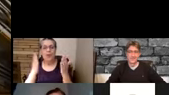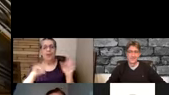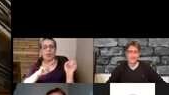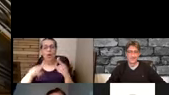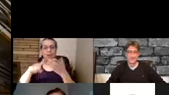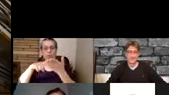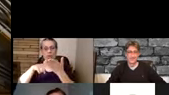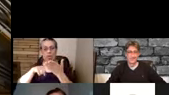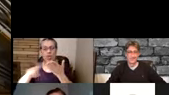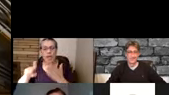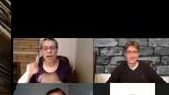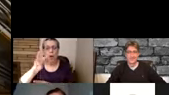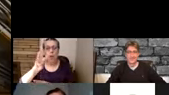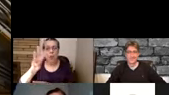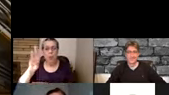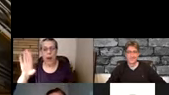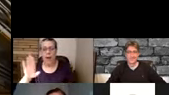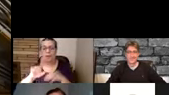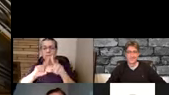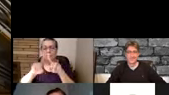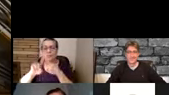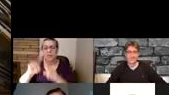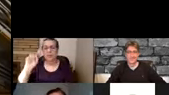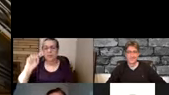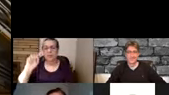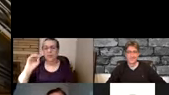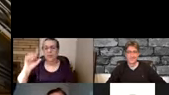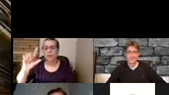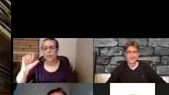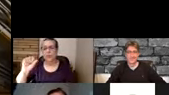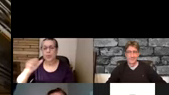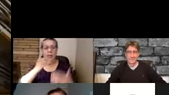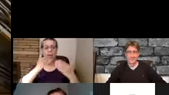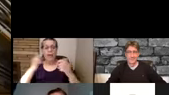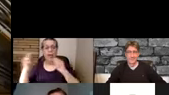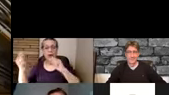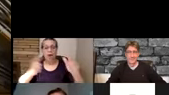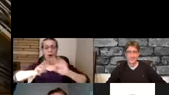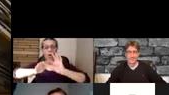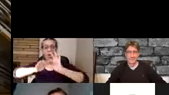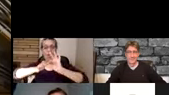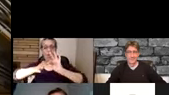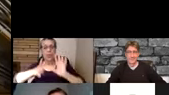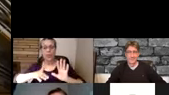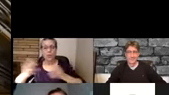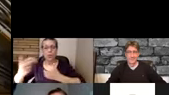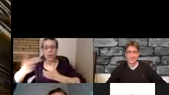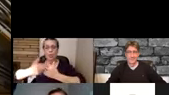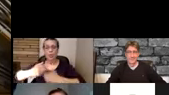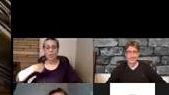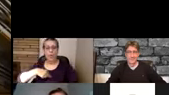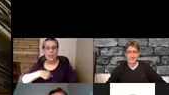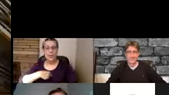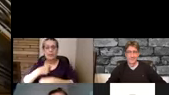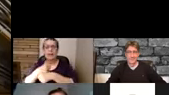those tools. I also want to thank all of our interpreters who have joined us this evening in order to make sure that everyone